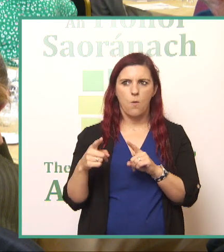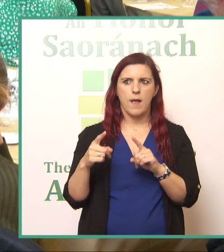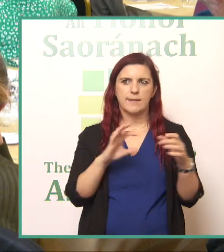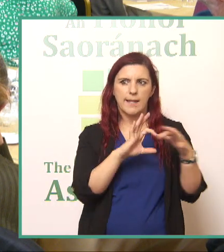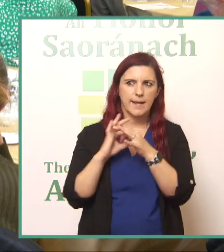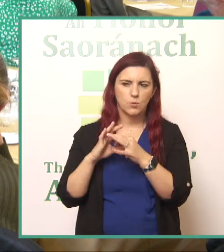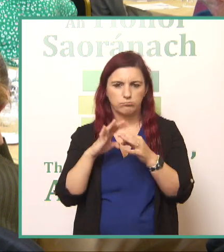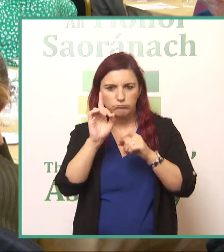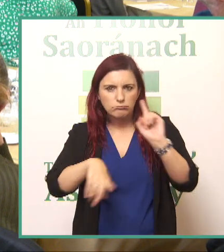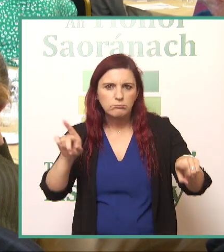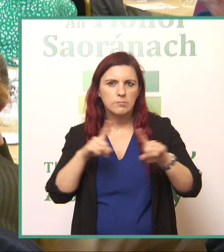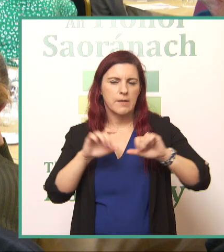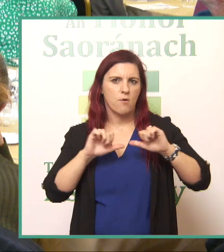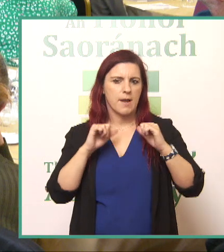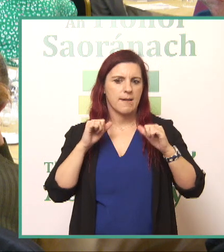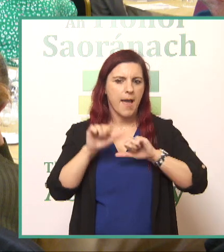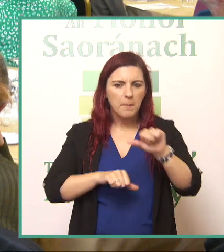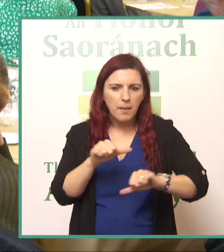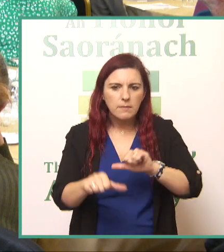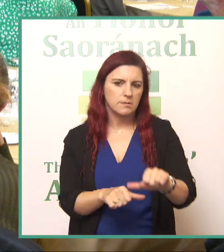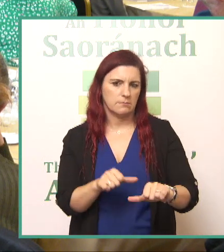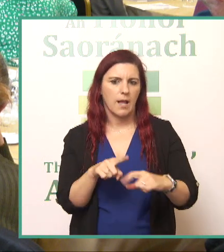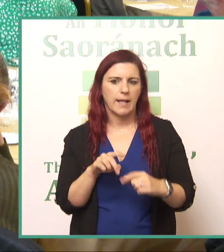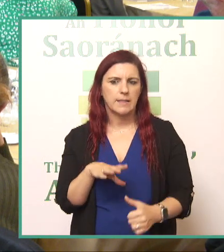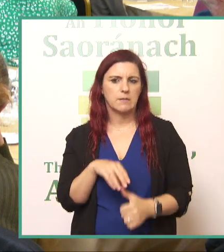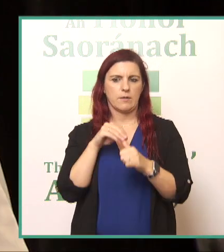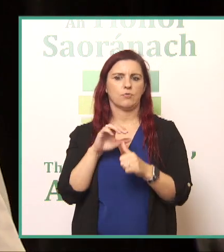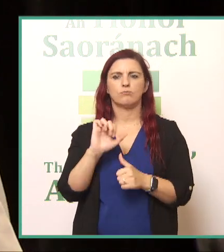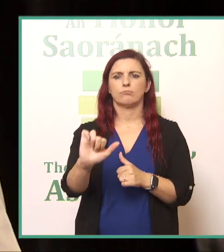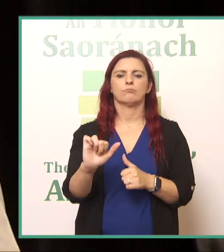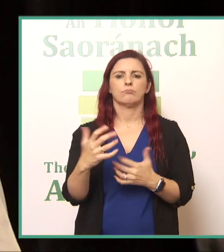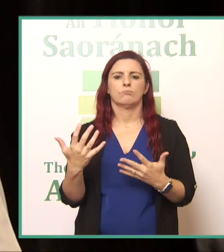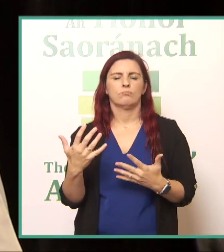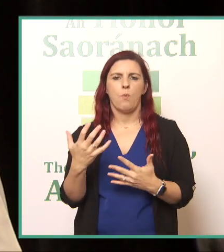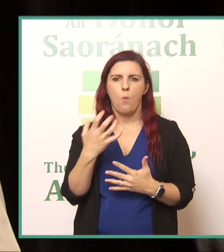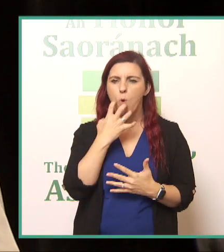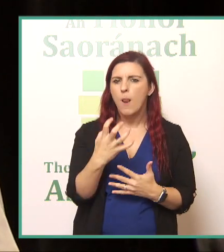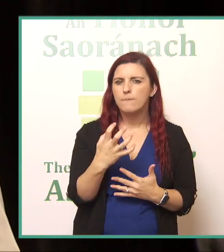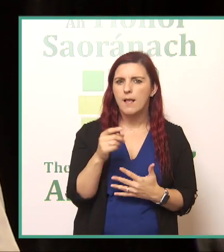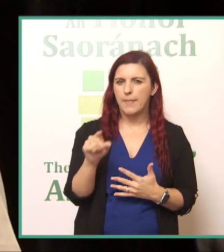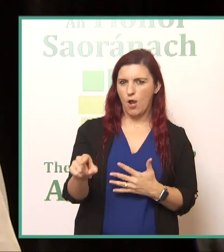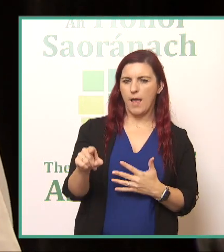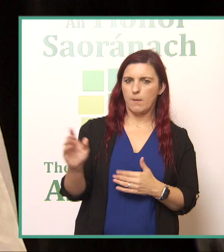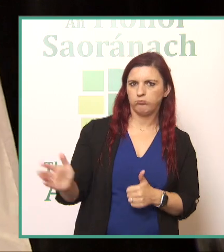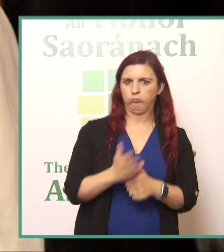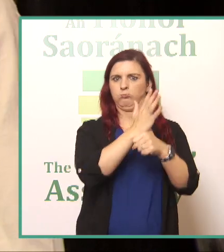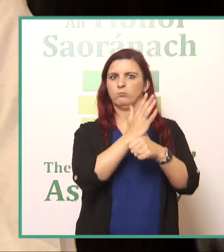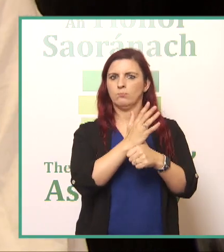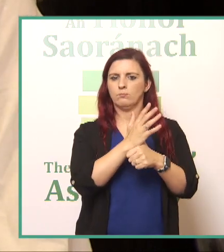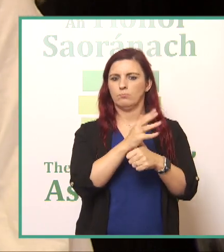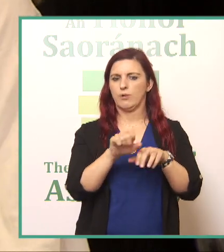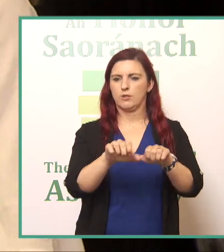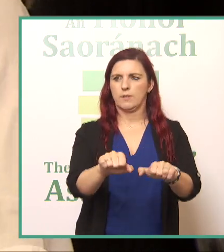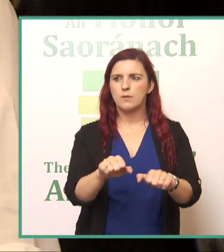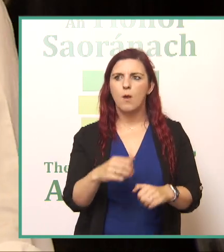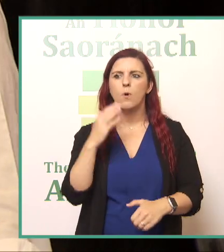as your wild pig, and especially your wolves. And the wolves are sort of the apex predator. I want to finish up by just